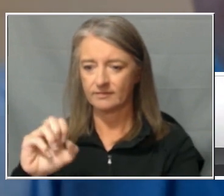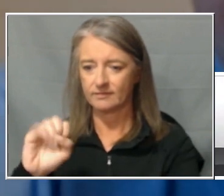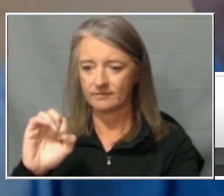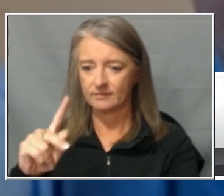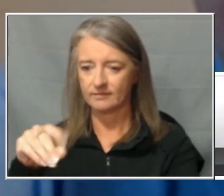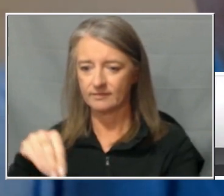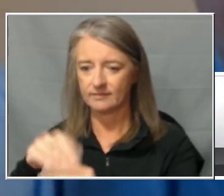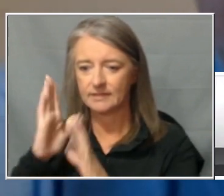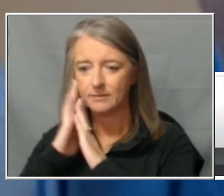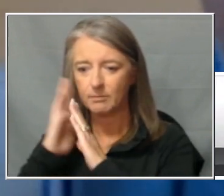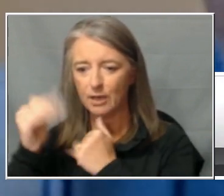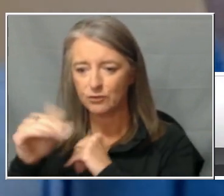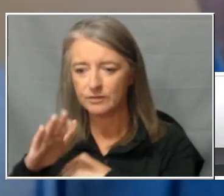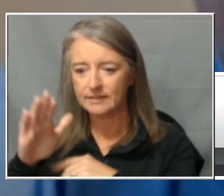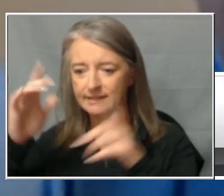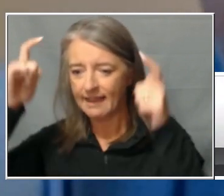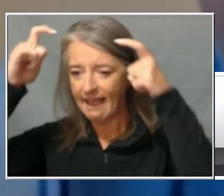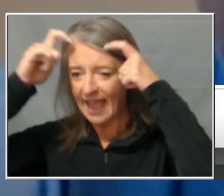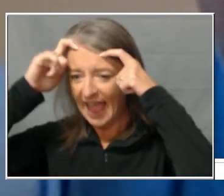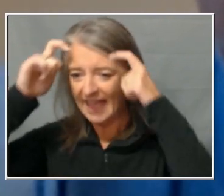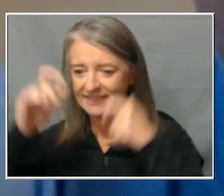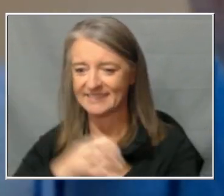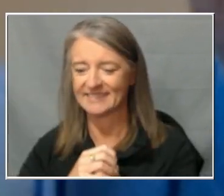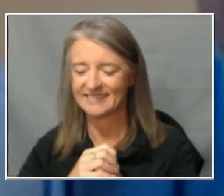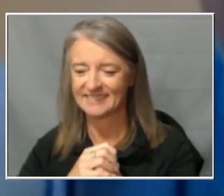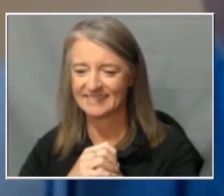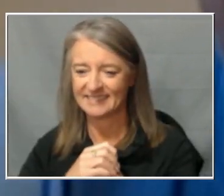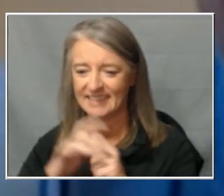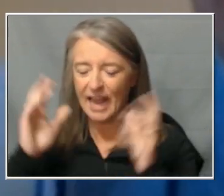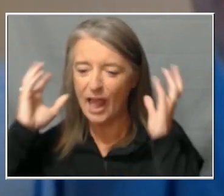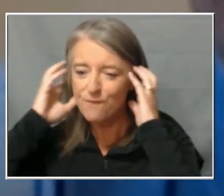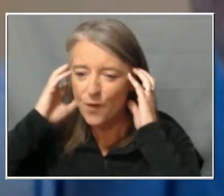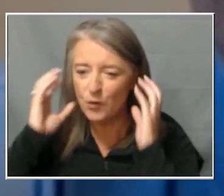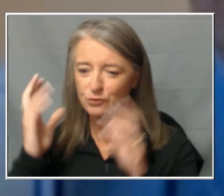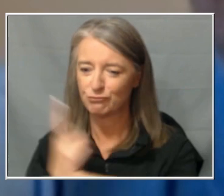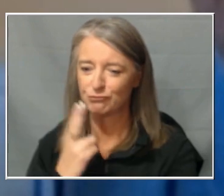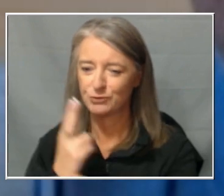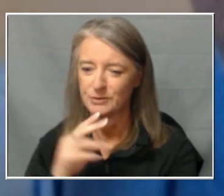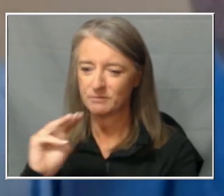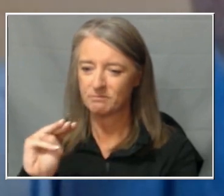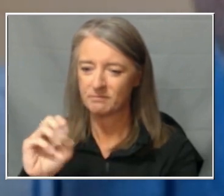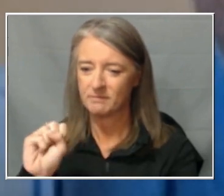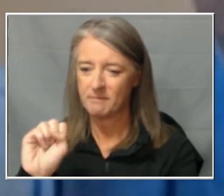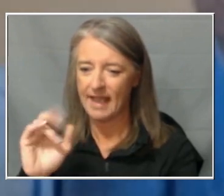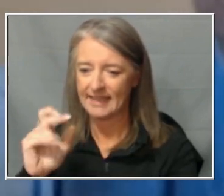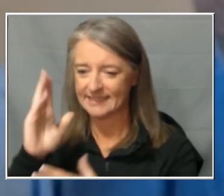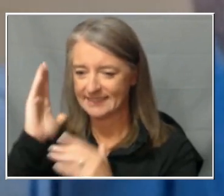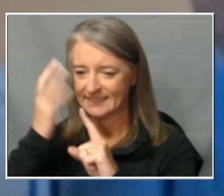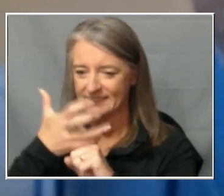now, and he has headphones and a hat on. Perfect. I love that.